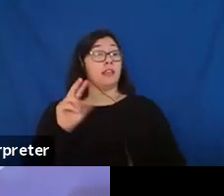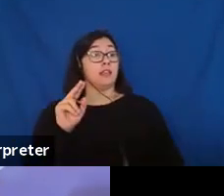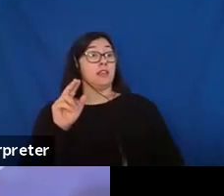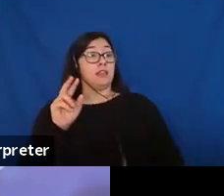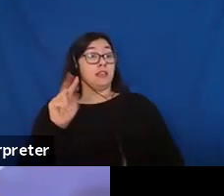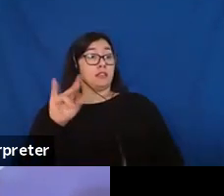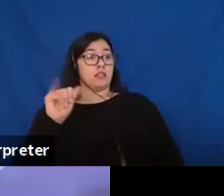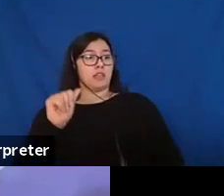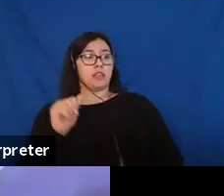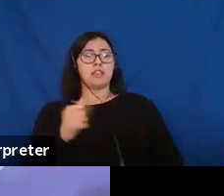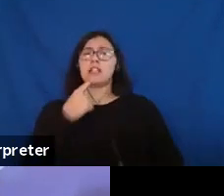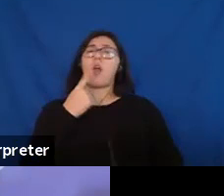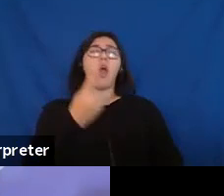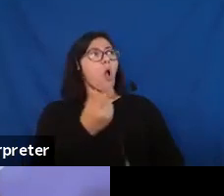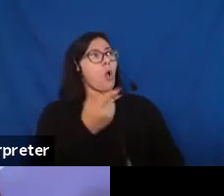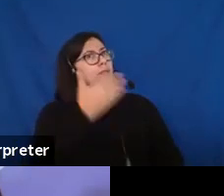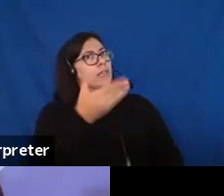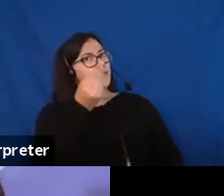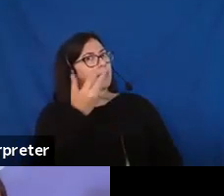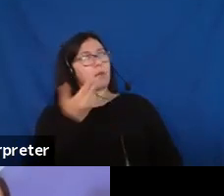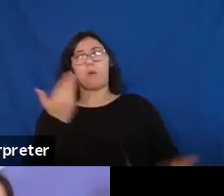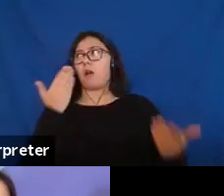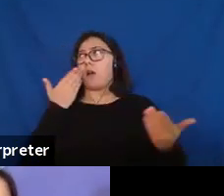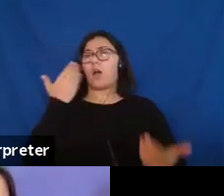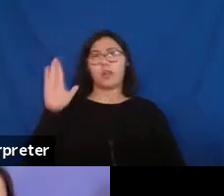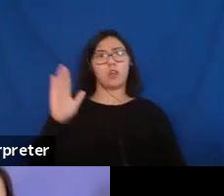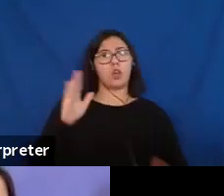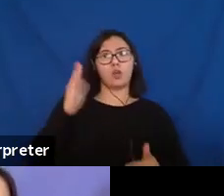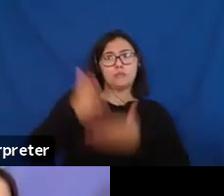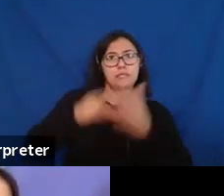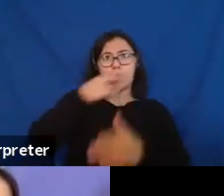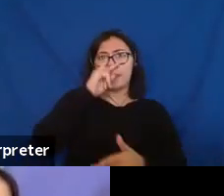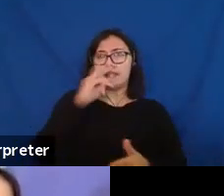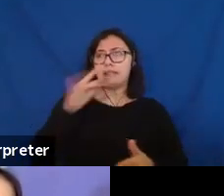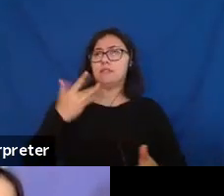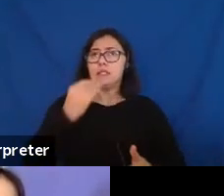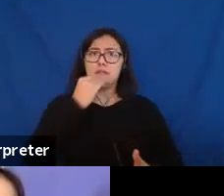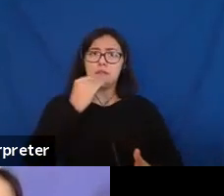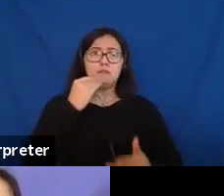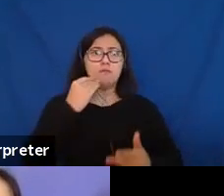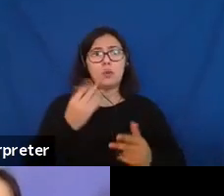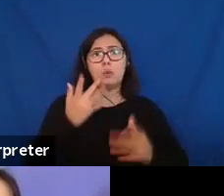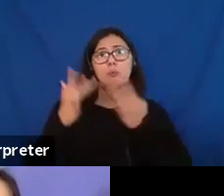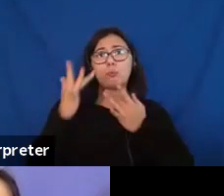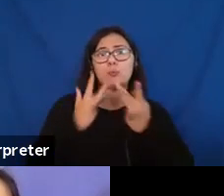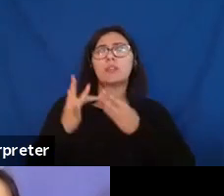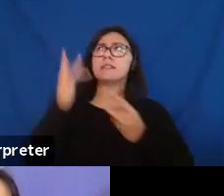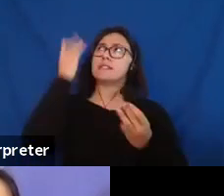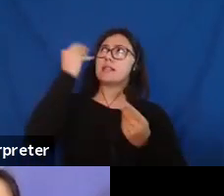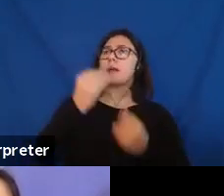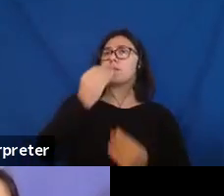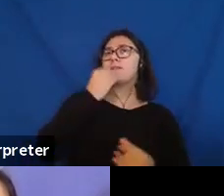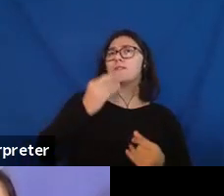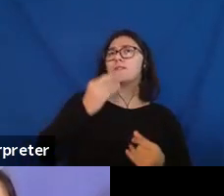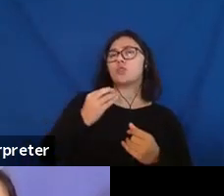week said, oh, I'm glad you brought this to our attention. You know, I didn't realize that some of our kids had food insecurity. Let's think of some solutions, right? So Nia